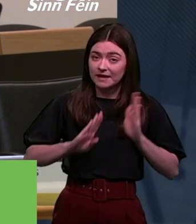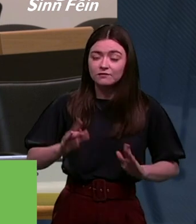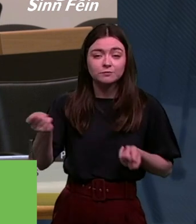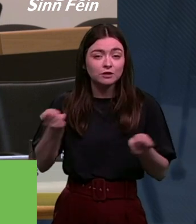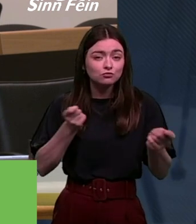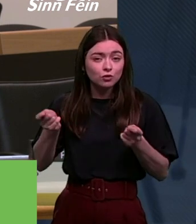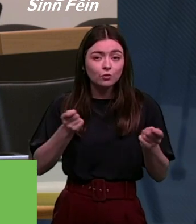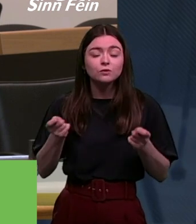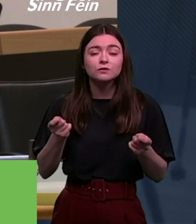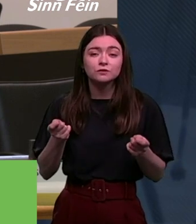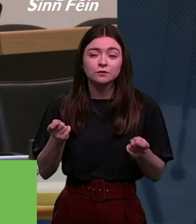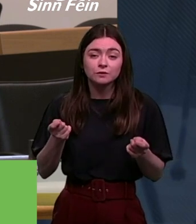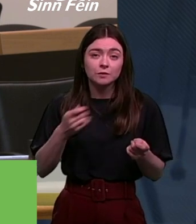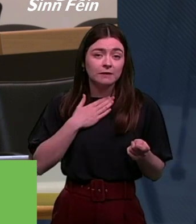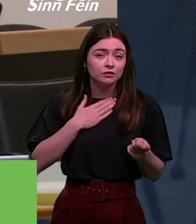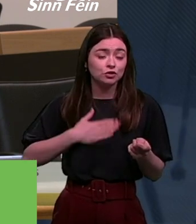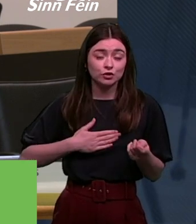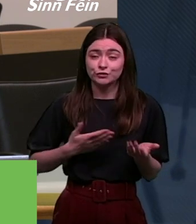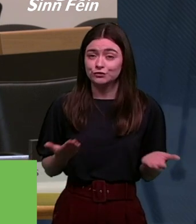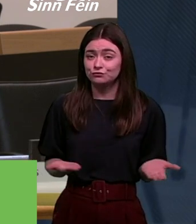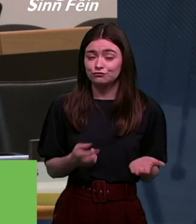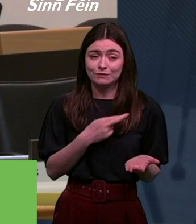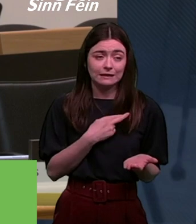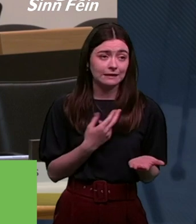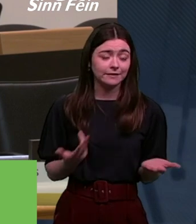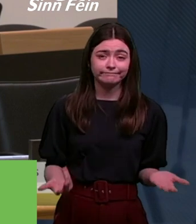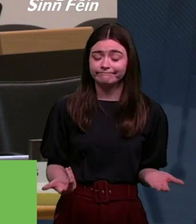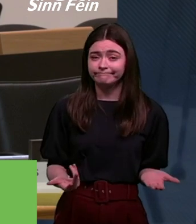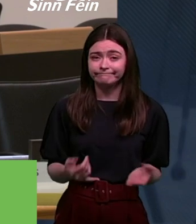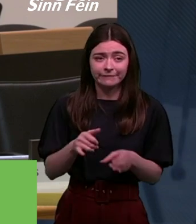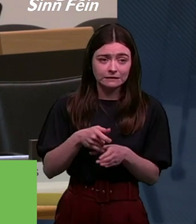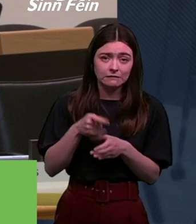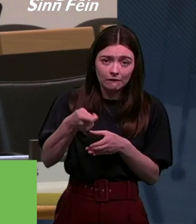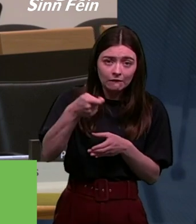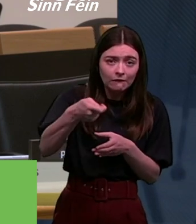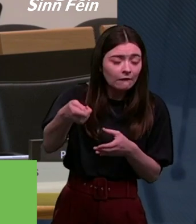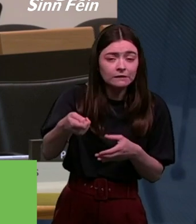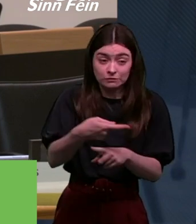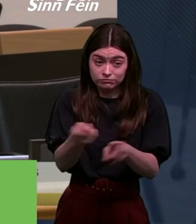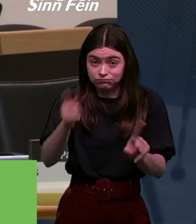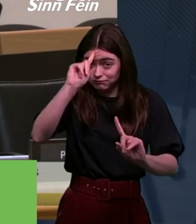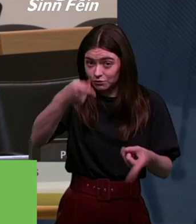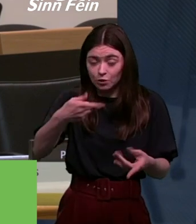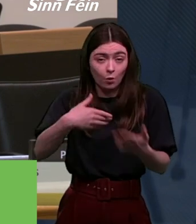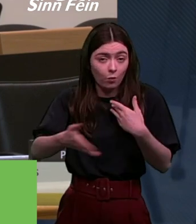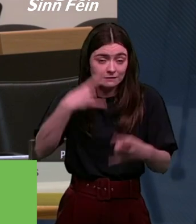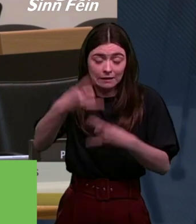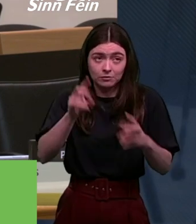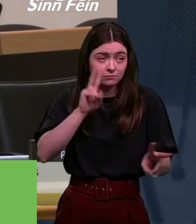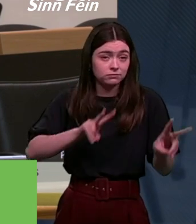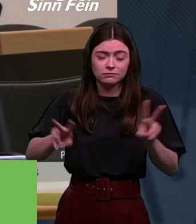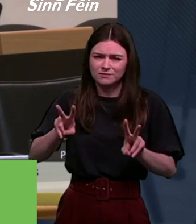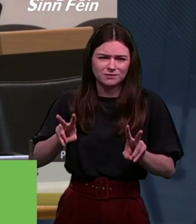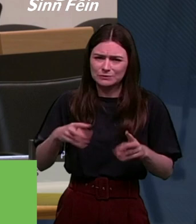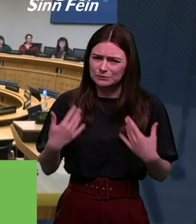controlled by just basically drugging someone so that they're not aware of what's going on around them, and that's totally, totally